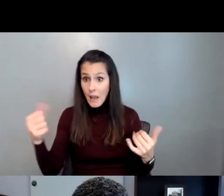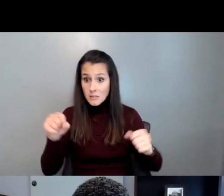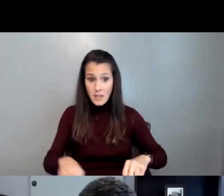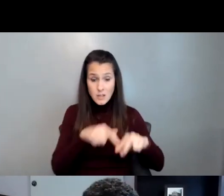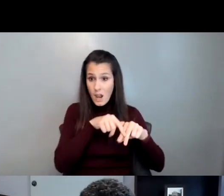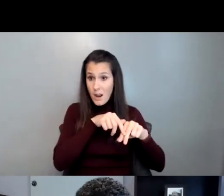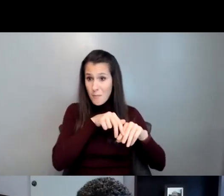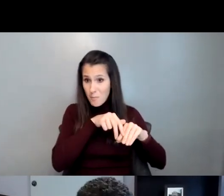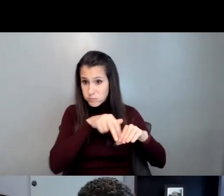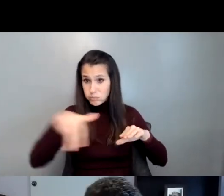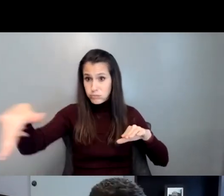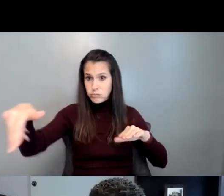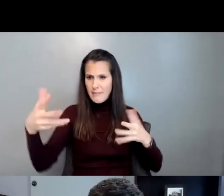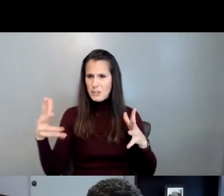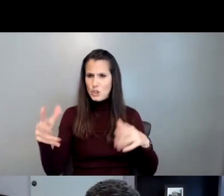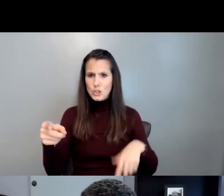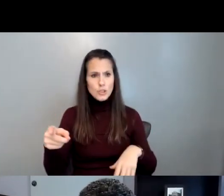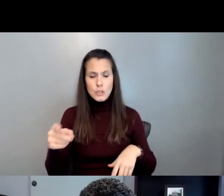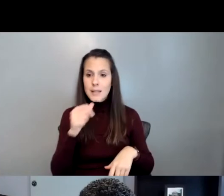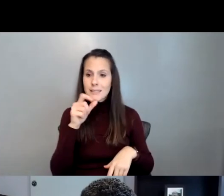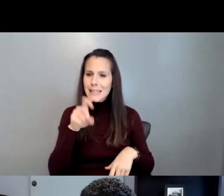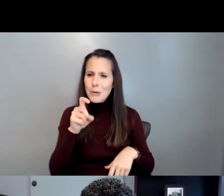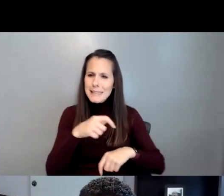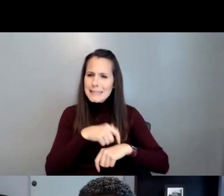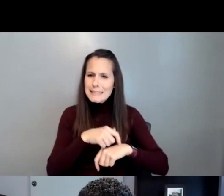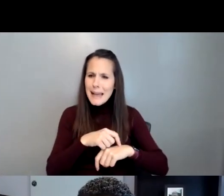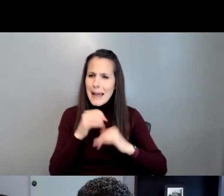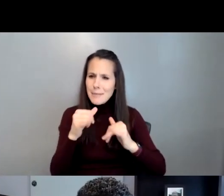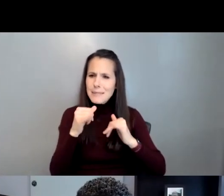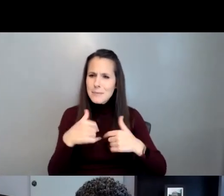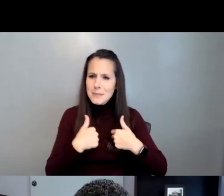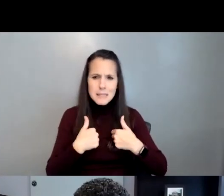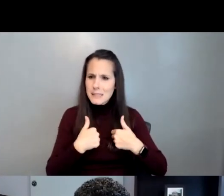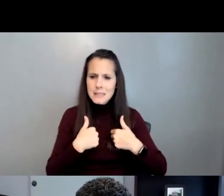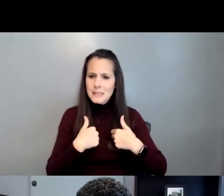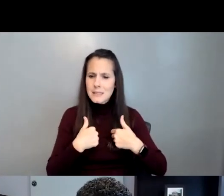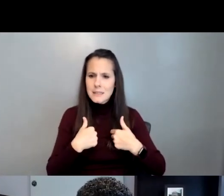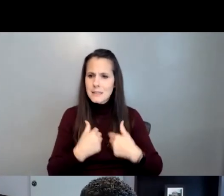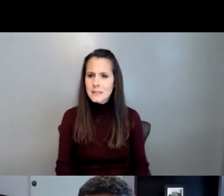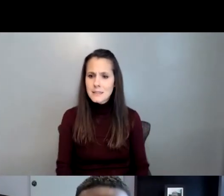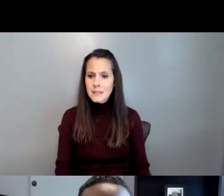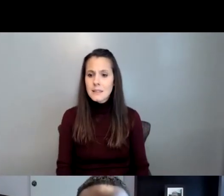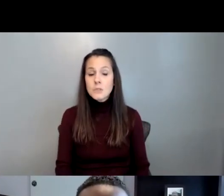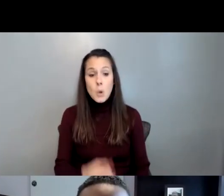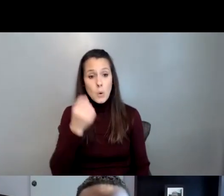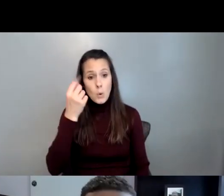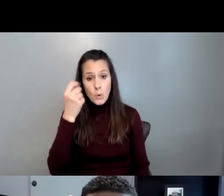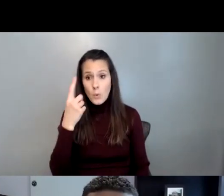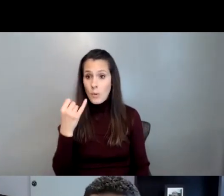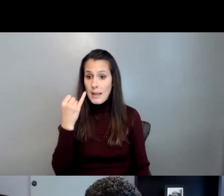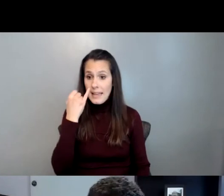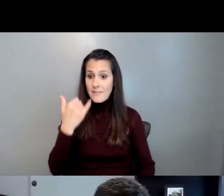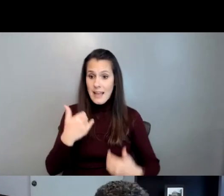run down the field, they don't need the same amount of time that I need to accomplish that same task. So if I'm given